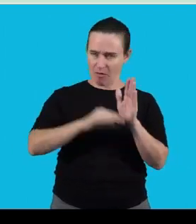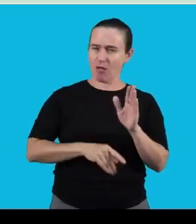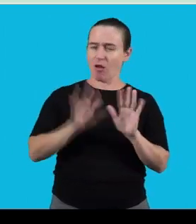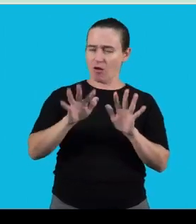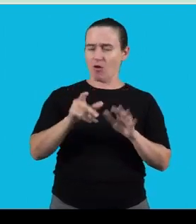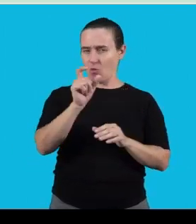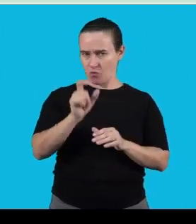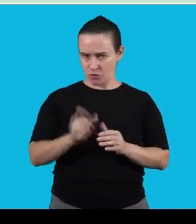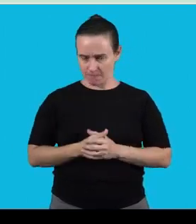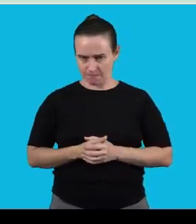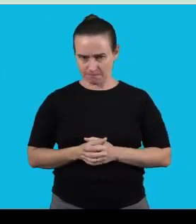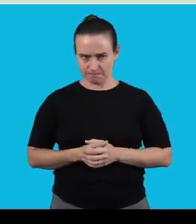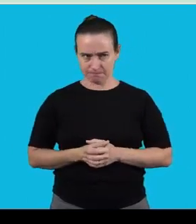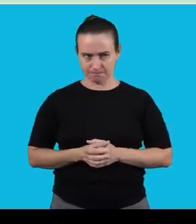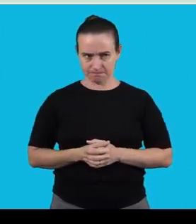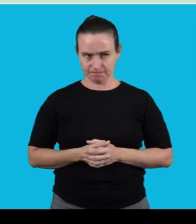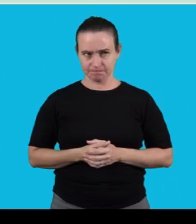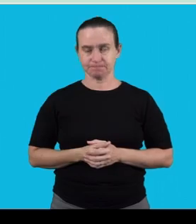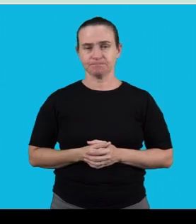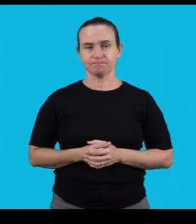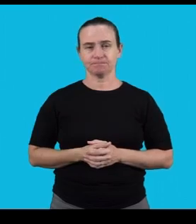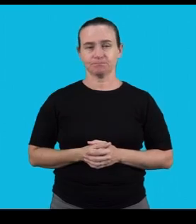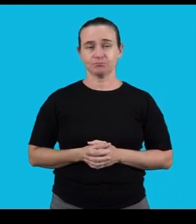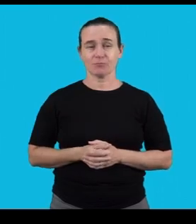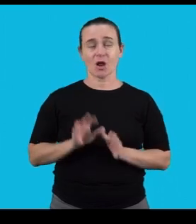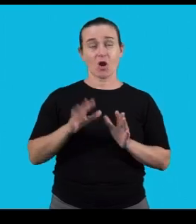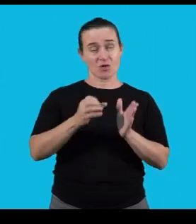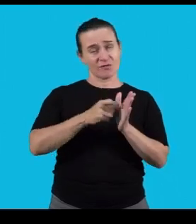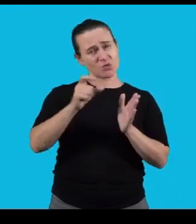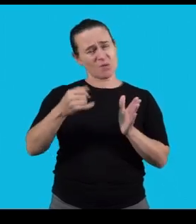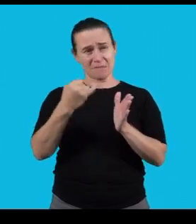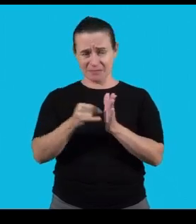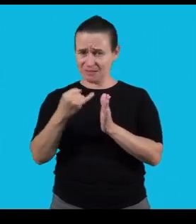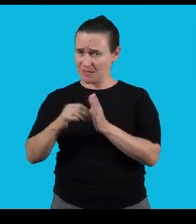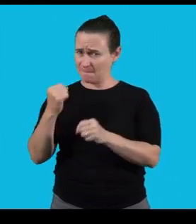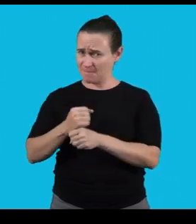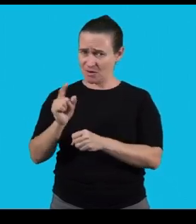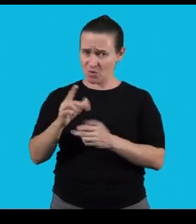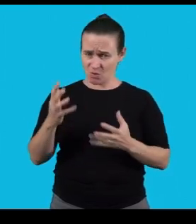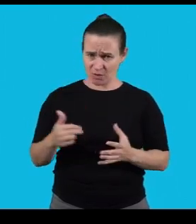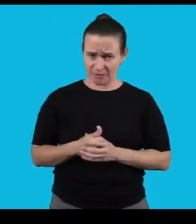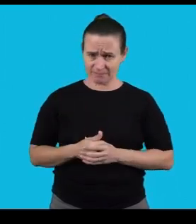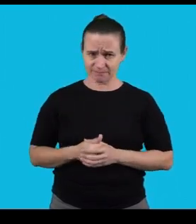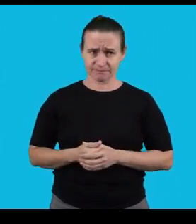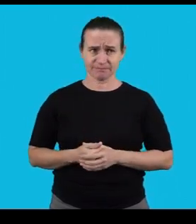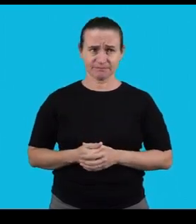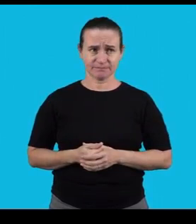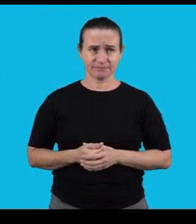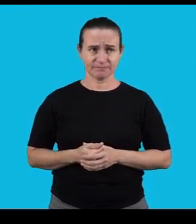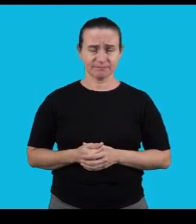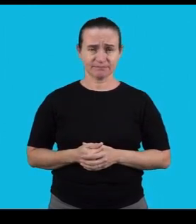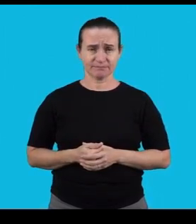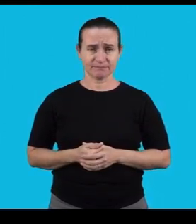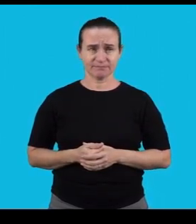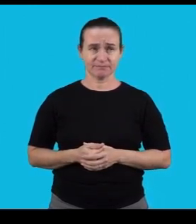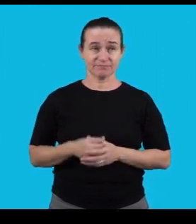ear in particular, because we are looking at the ear. The common content errors and